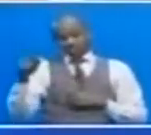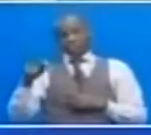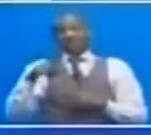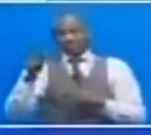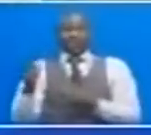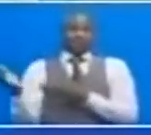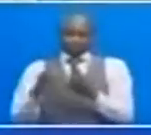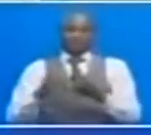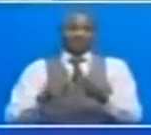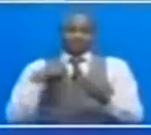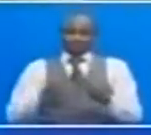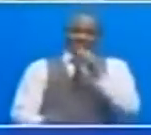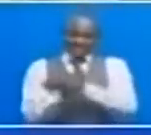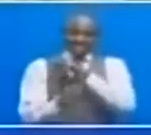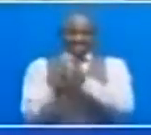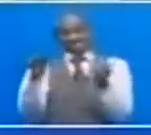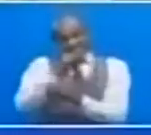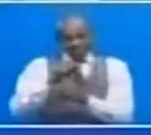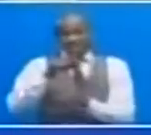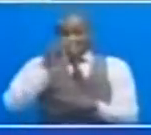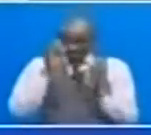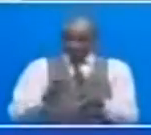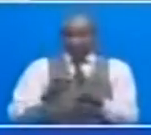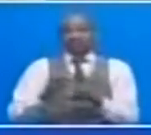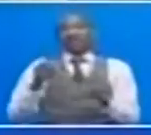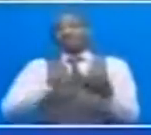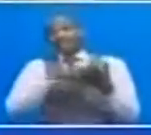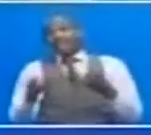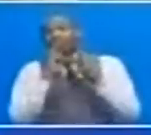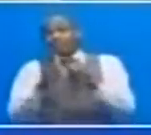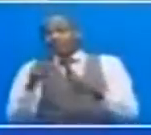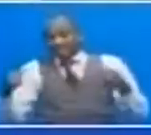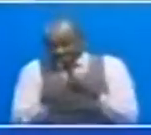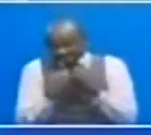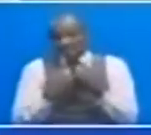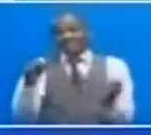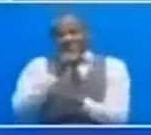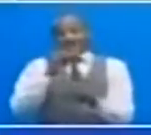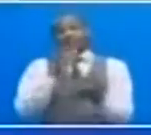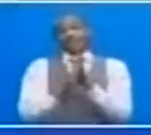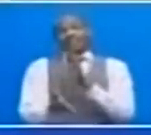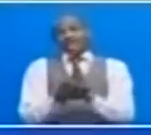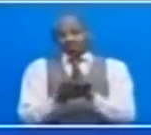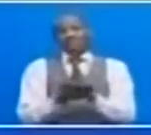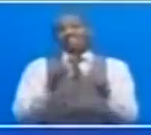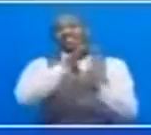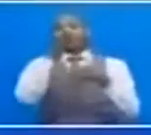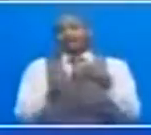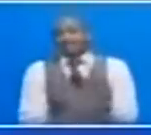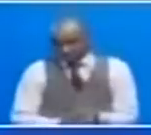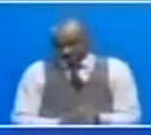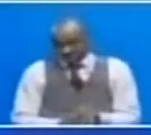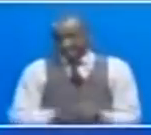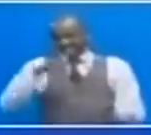causing death through dangerous driving, failing to report an accident, and driving a vehicle without valid insurance. An